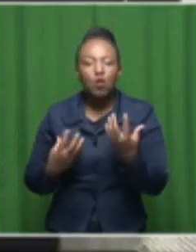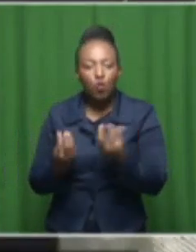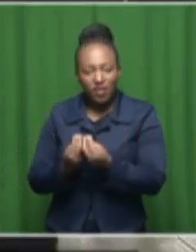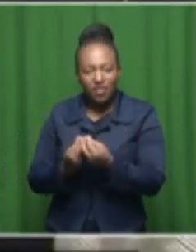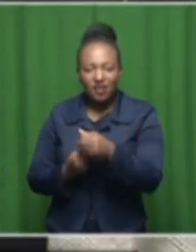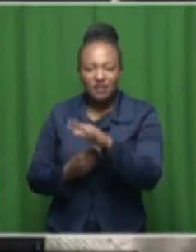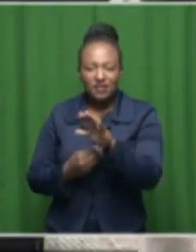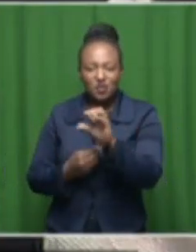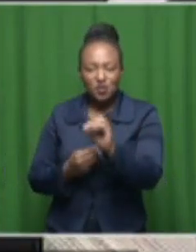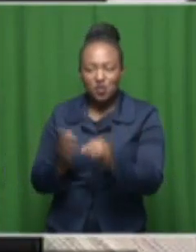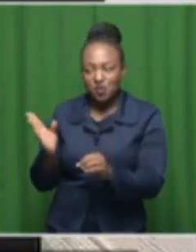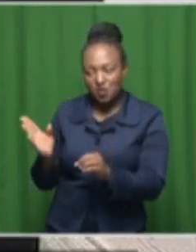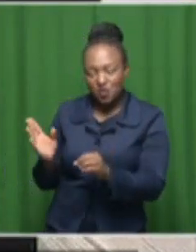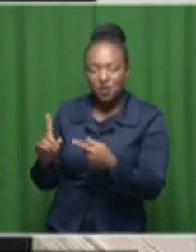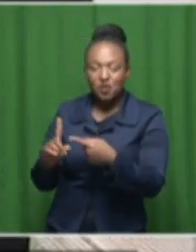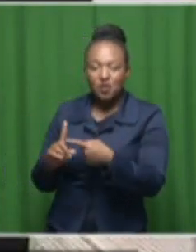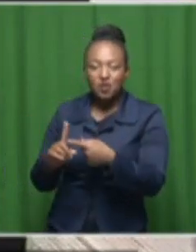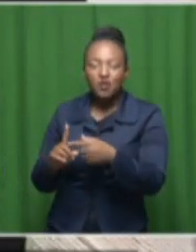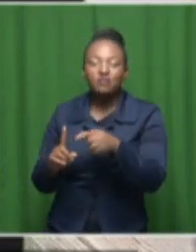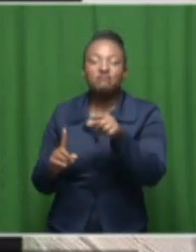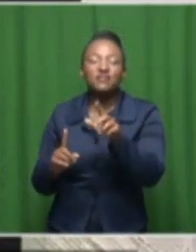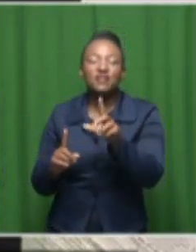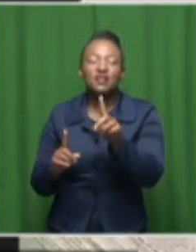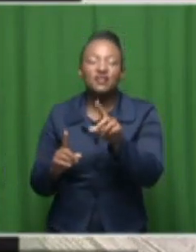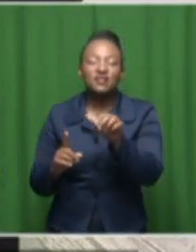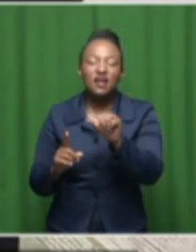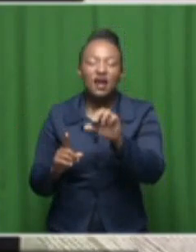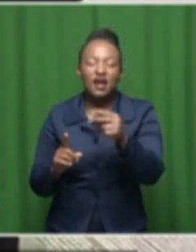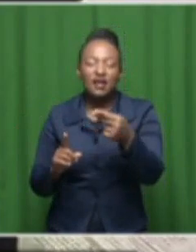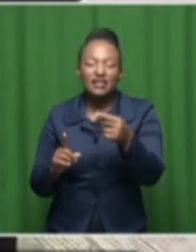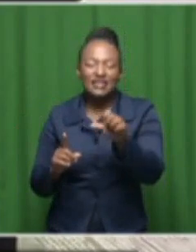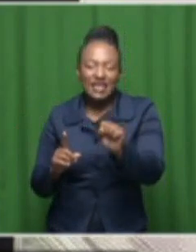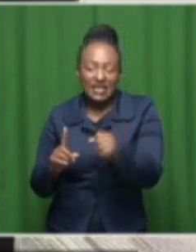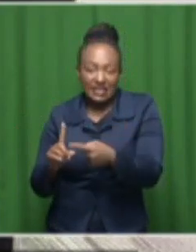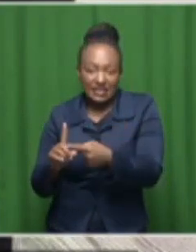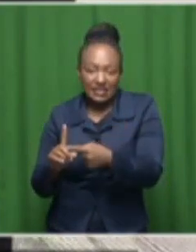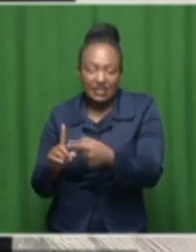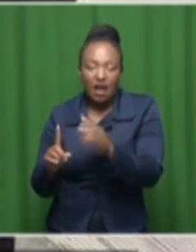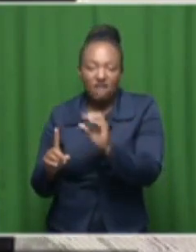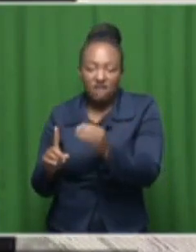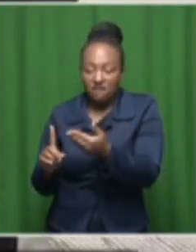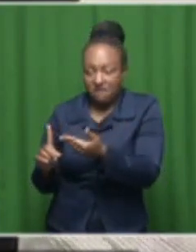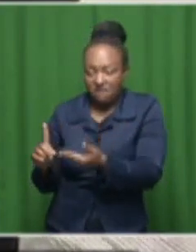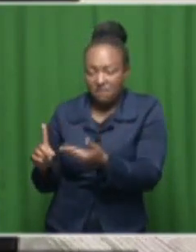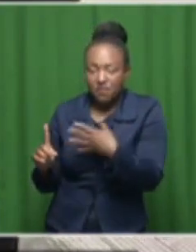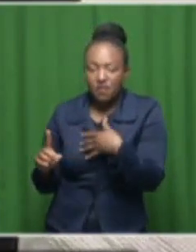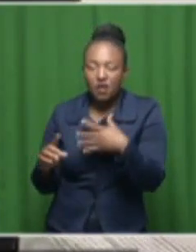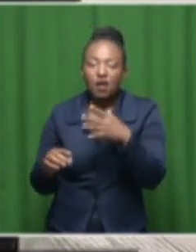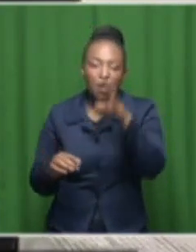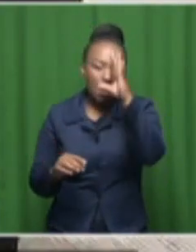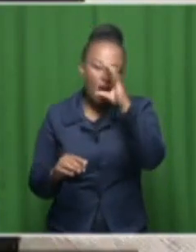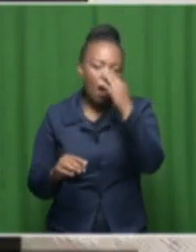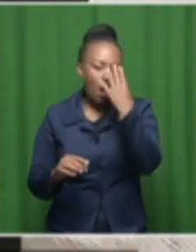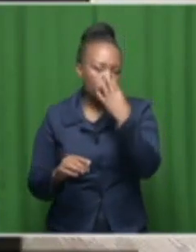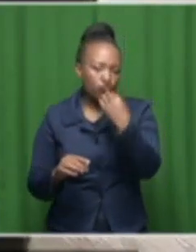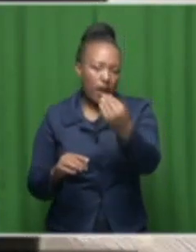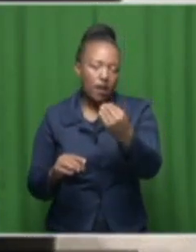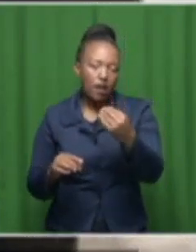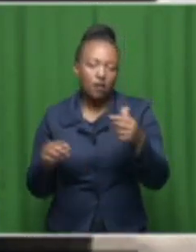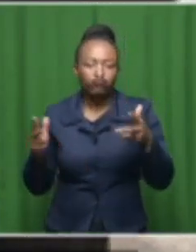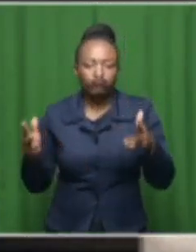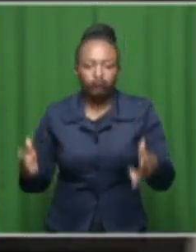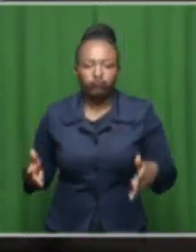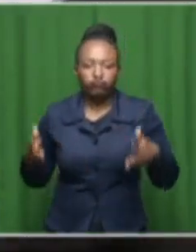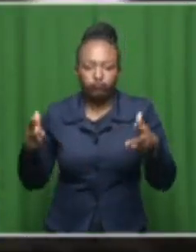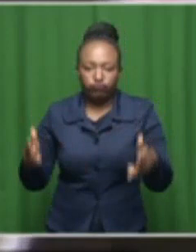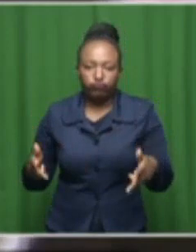me, and that's William Dachs, CEO of Gautrain Management Agency. And we're looking at Gautrain as a mobility solution